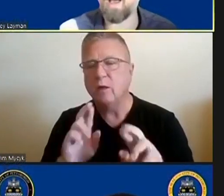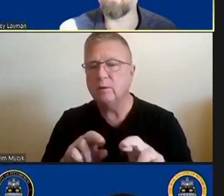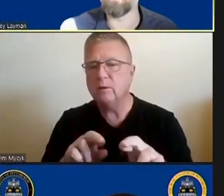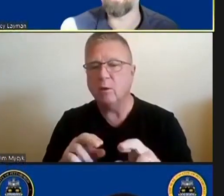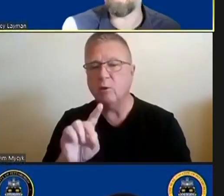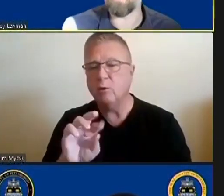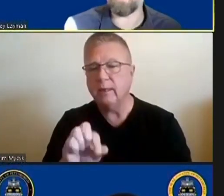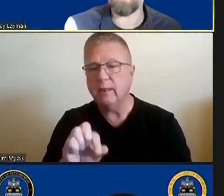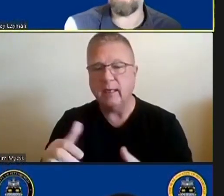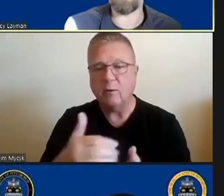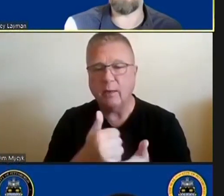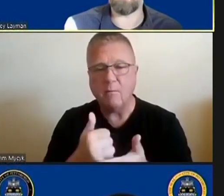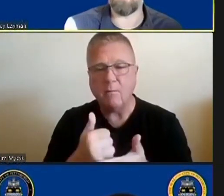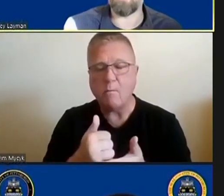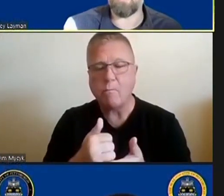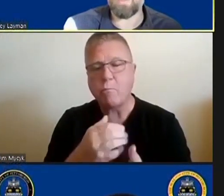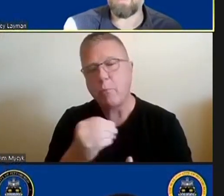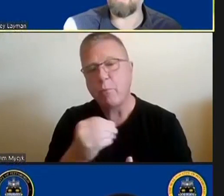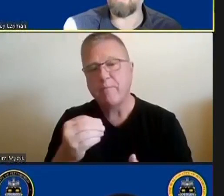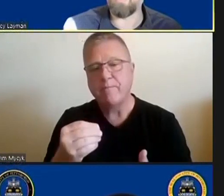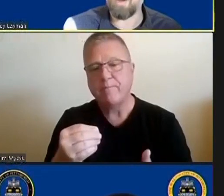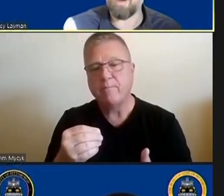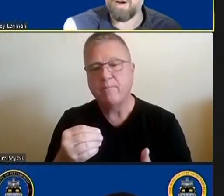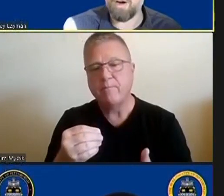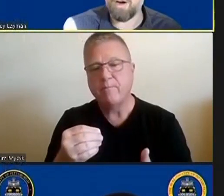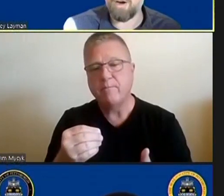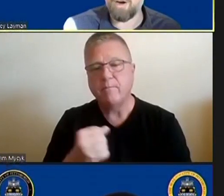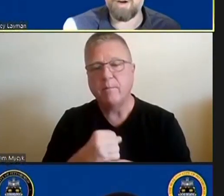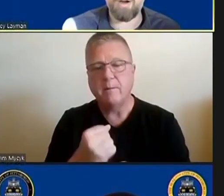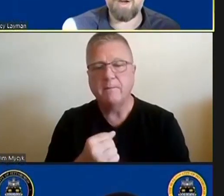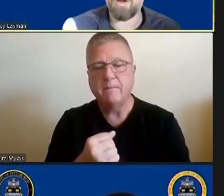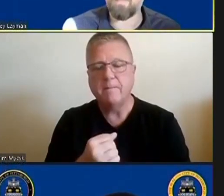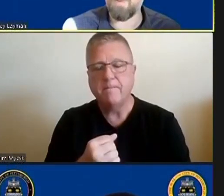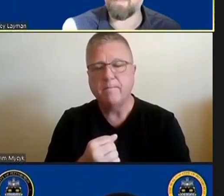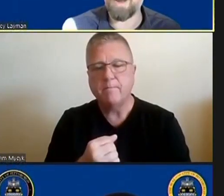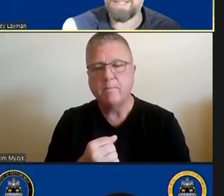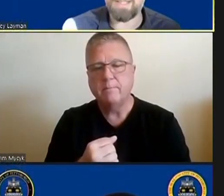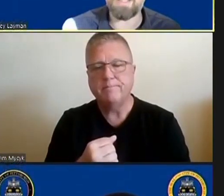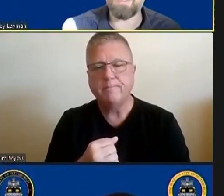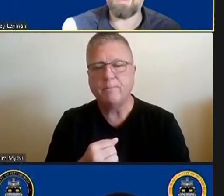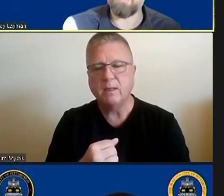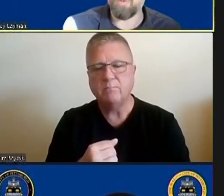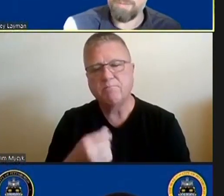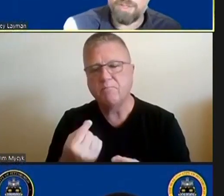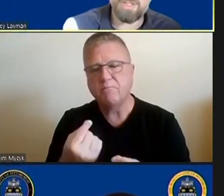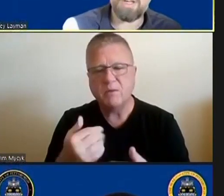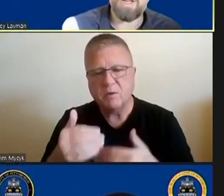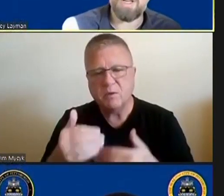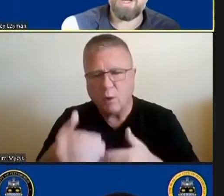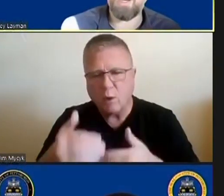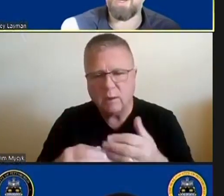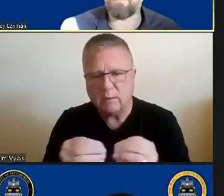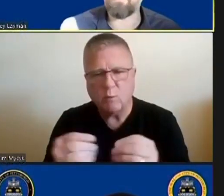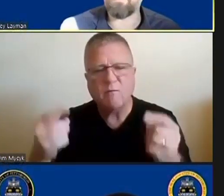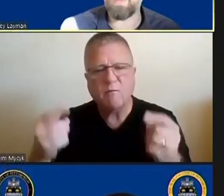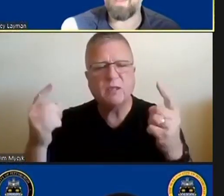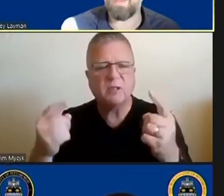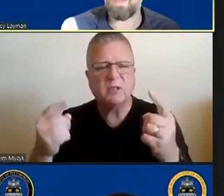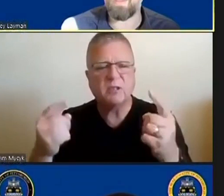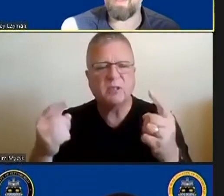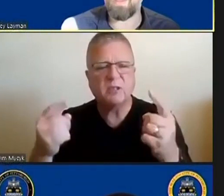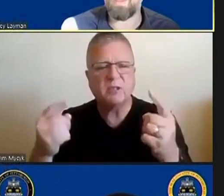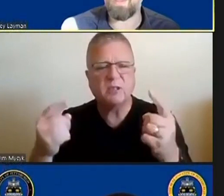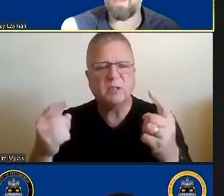have and to make our process more efficient.